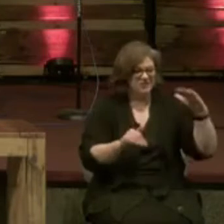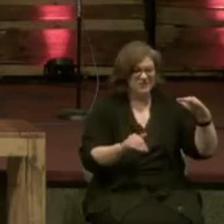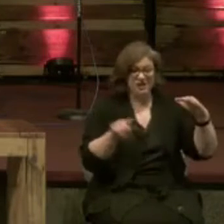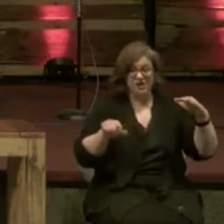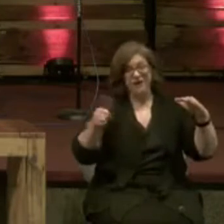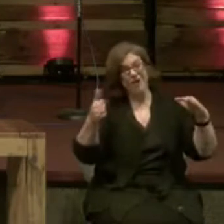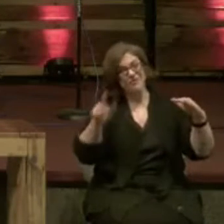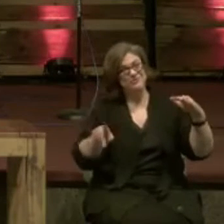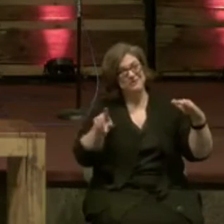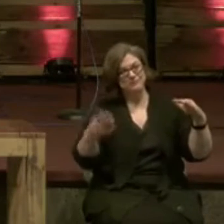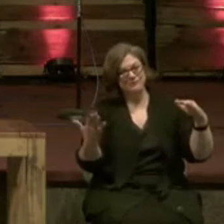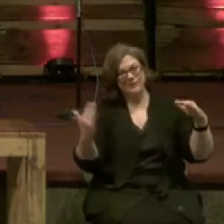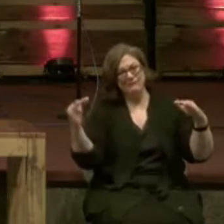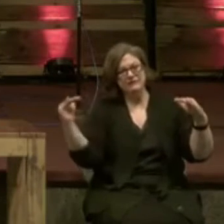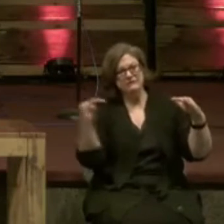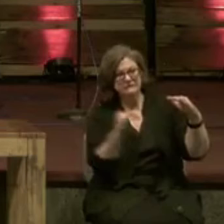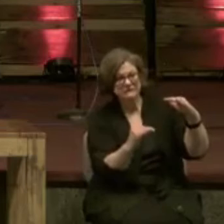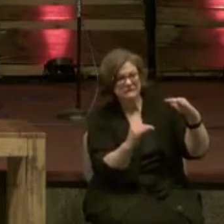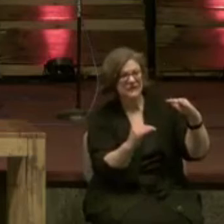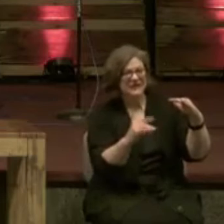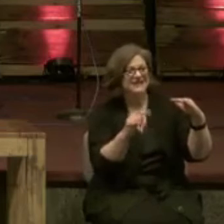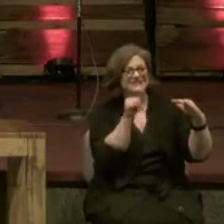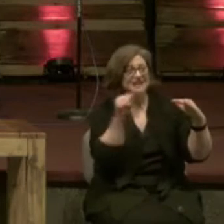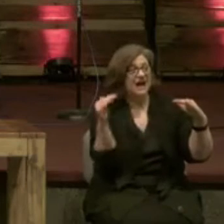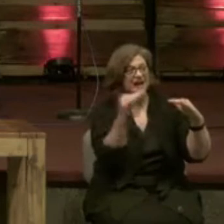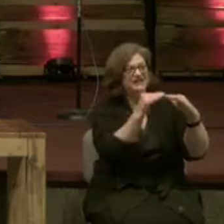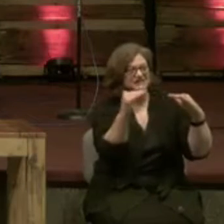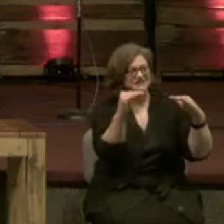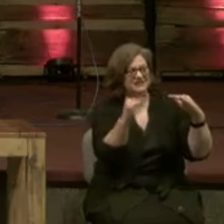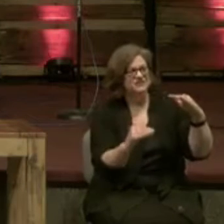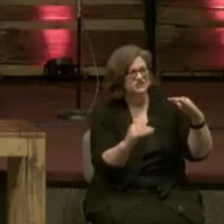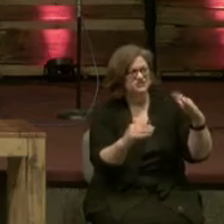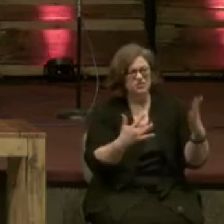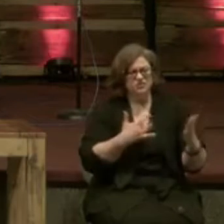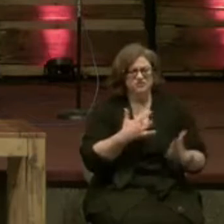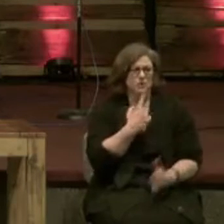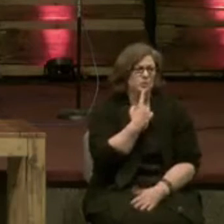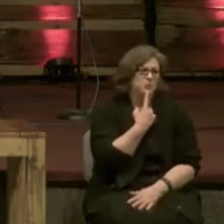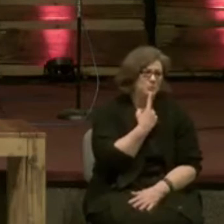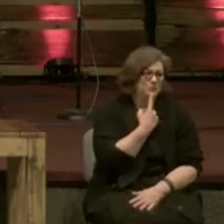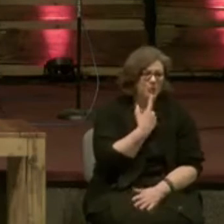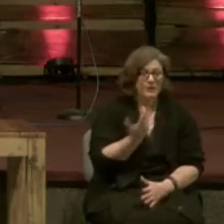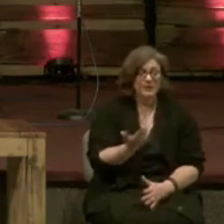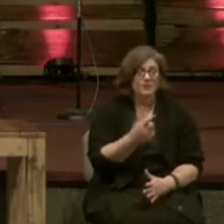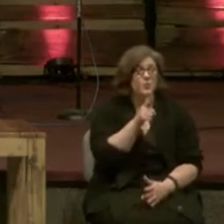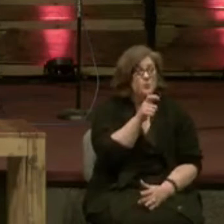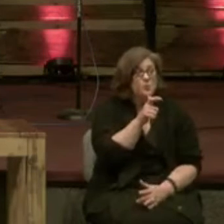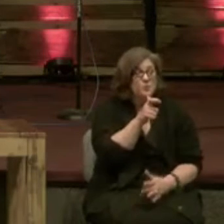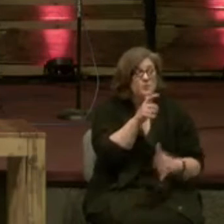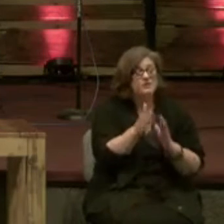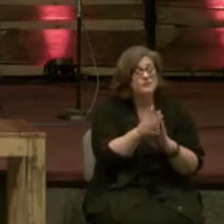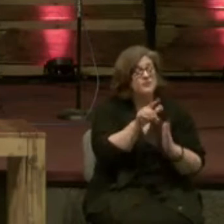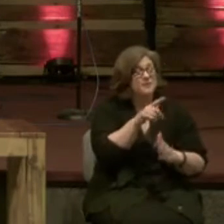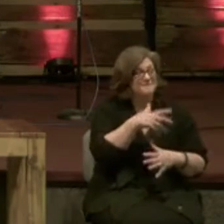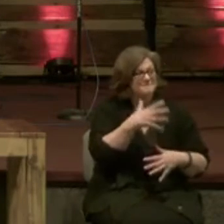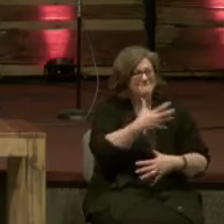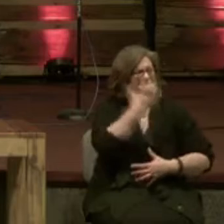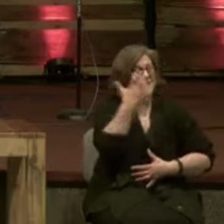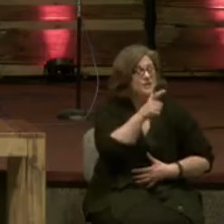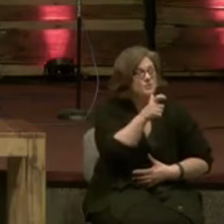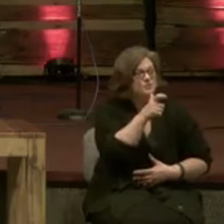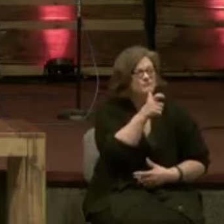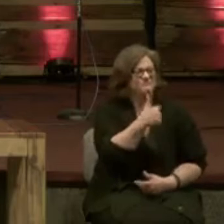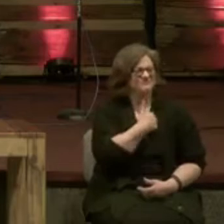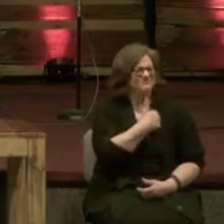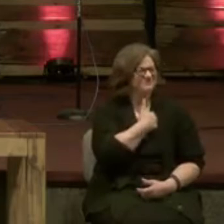hopes in all these other things, the more we're let down. We become depressed. And we find ourselves living at